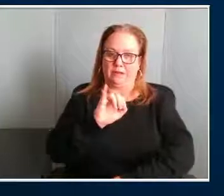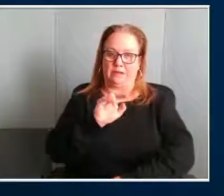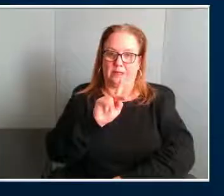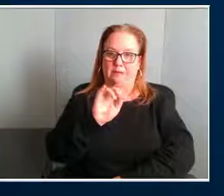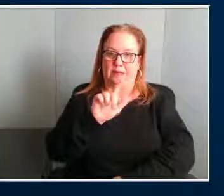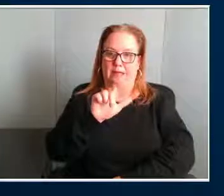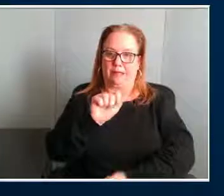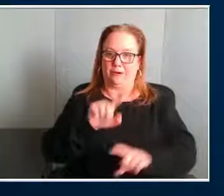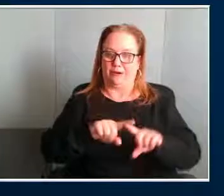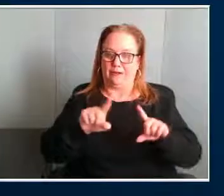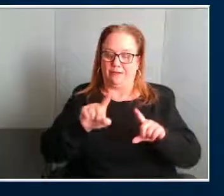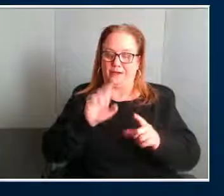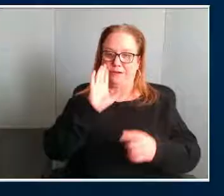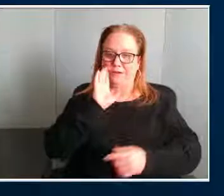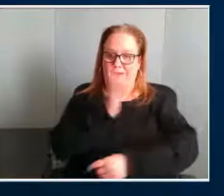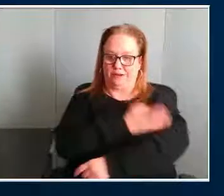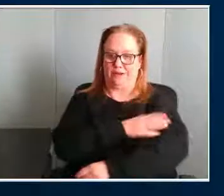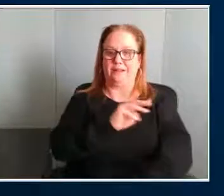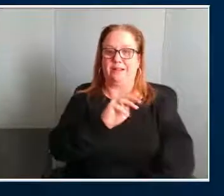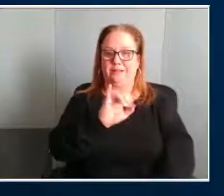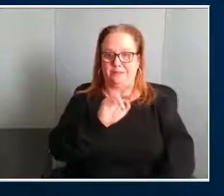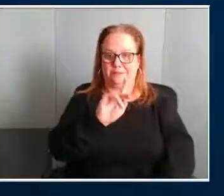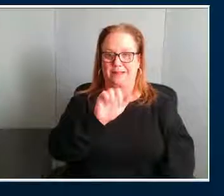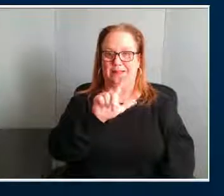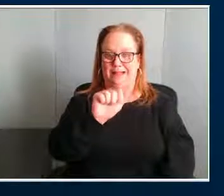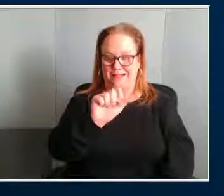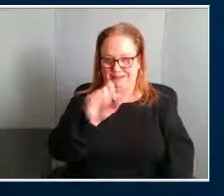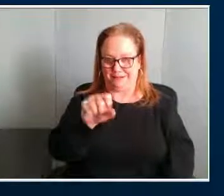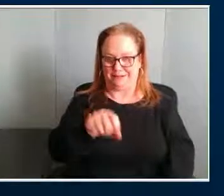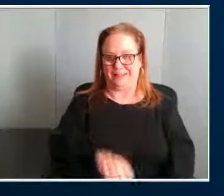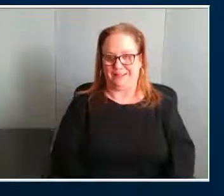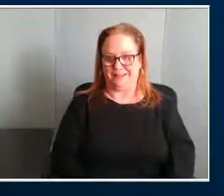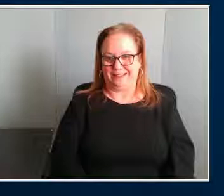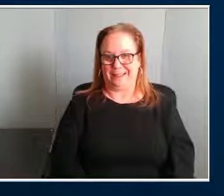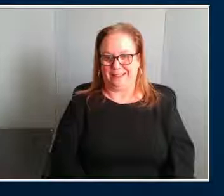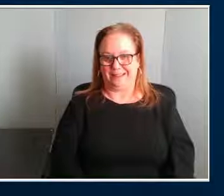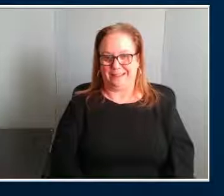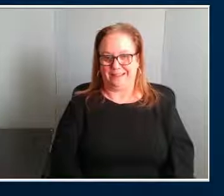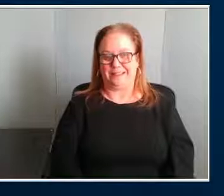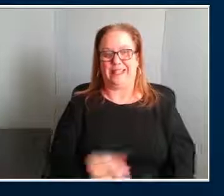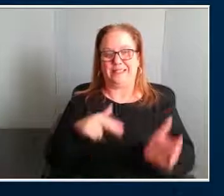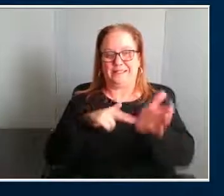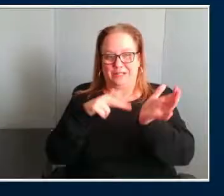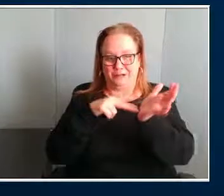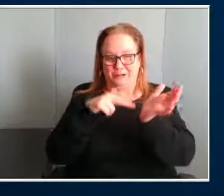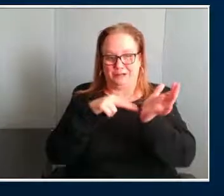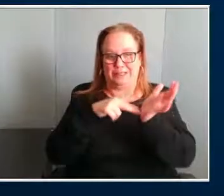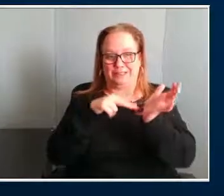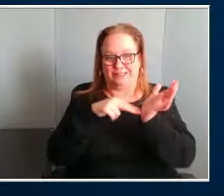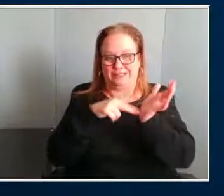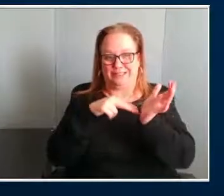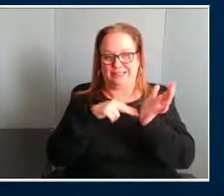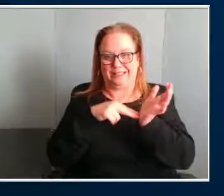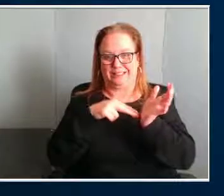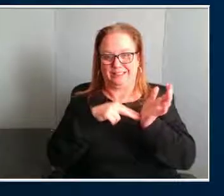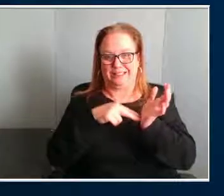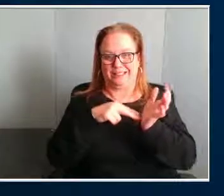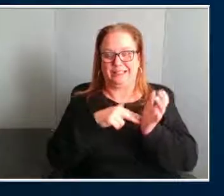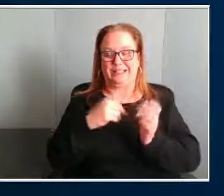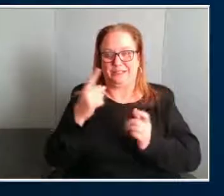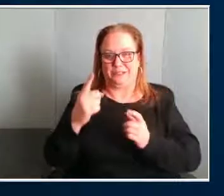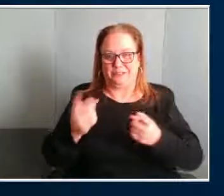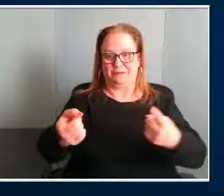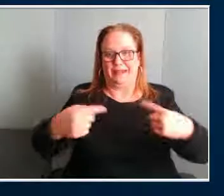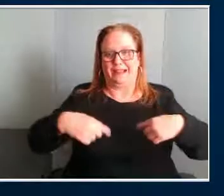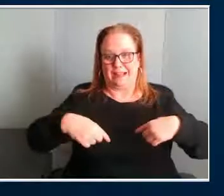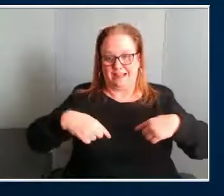daughter? That's Michaela. That's Michaela. Oh, all right. So she this was is the the one- nurse. Yeah. All right. She was the one that that's-